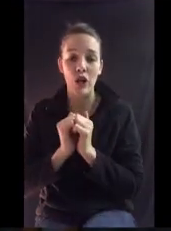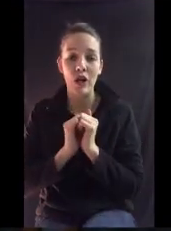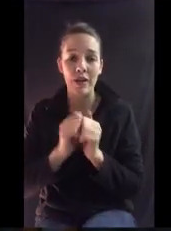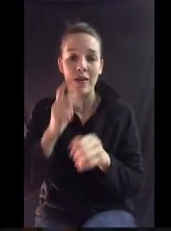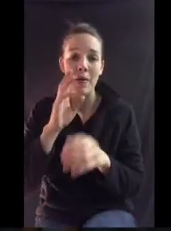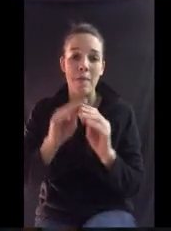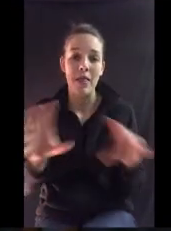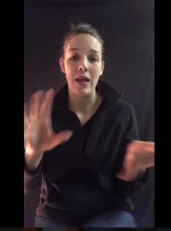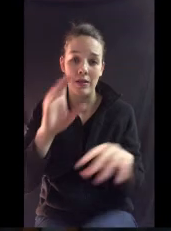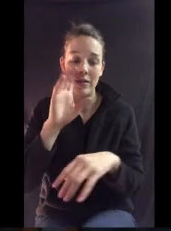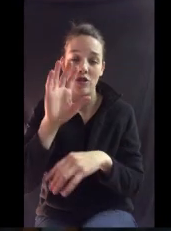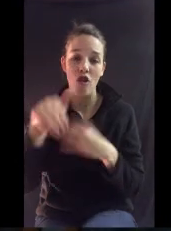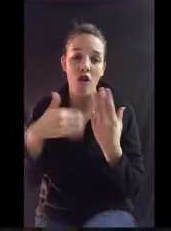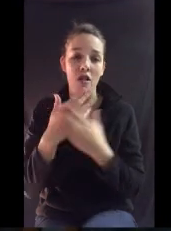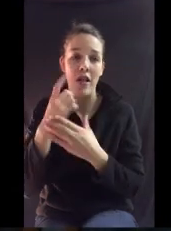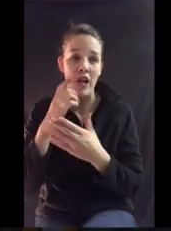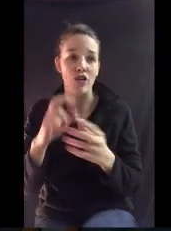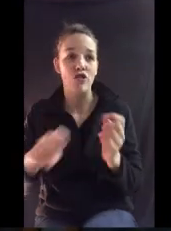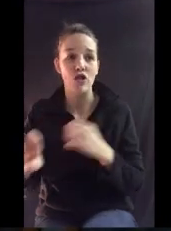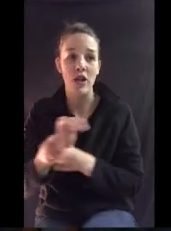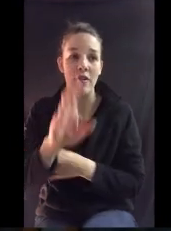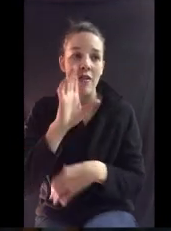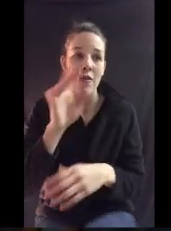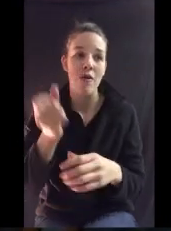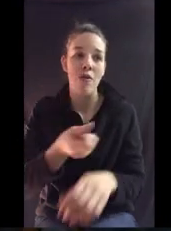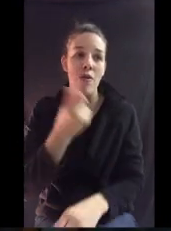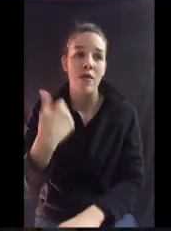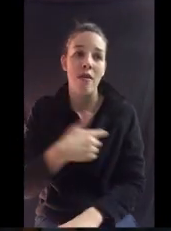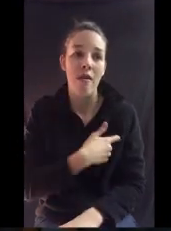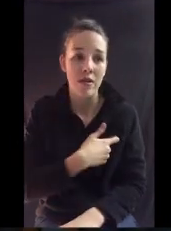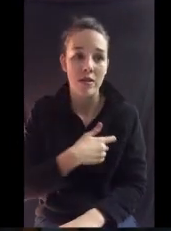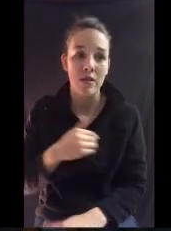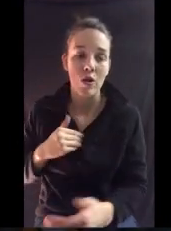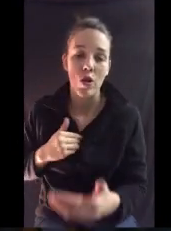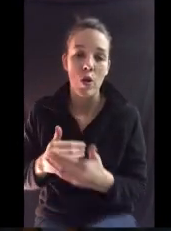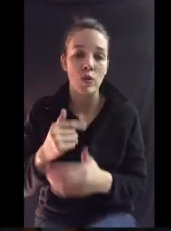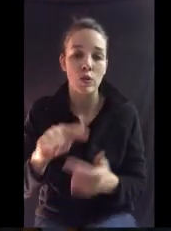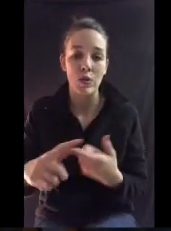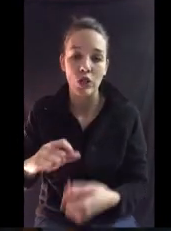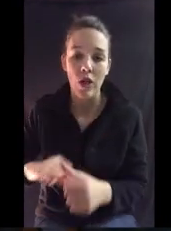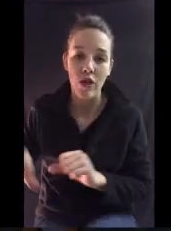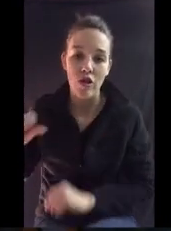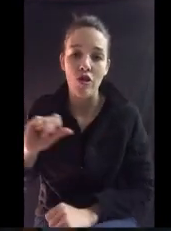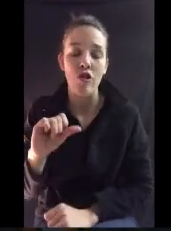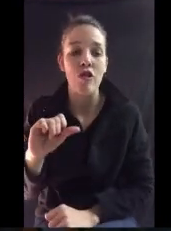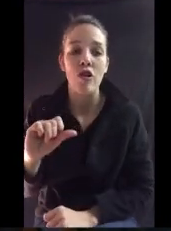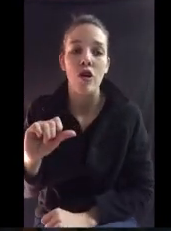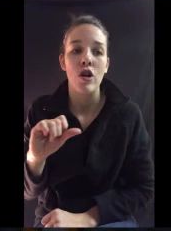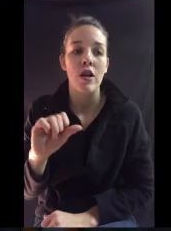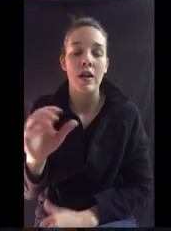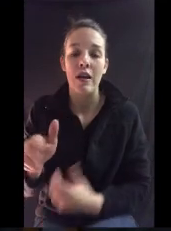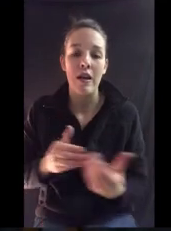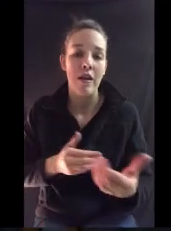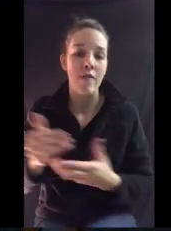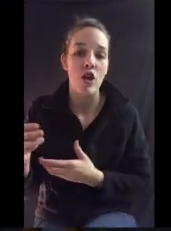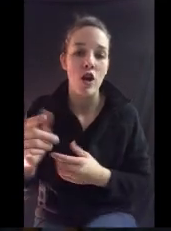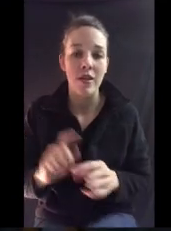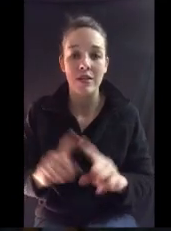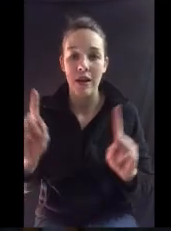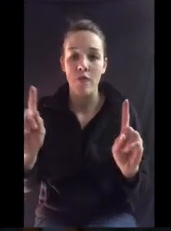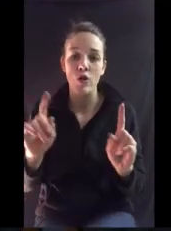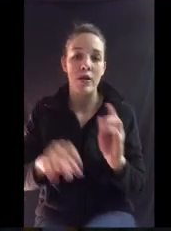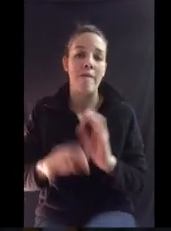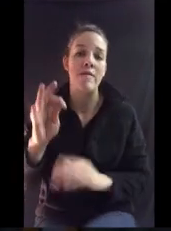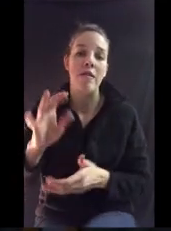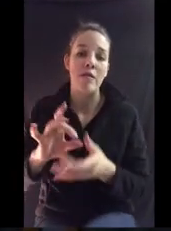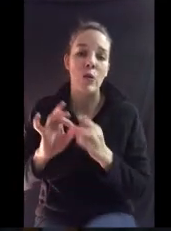ask that as we come together on this day that you would bless us all on our journey, that you would hold us close to one another, and